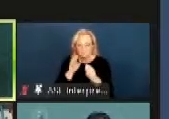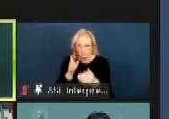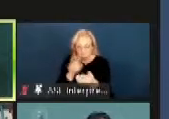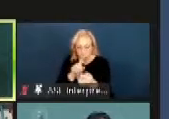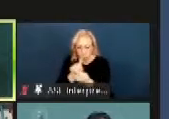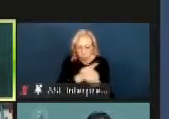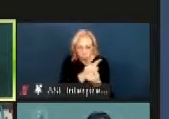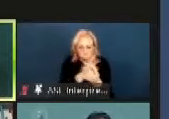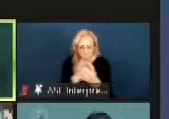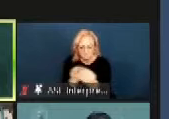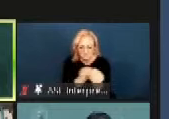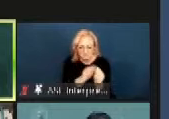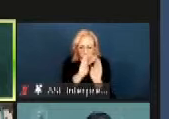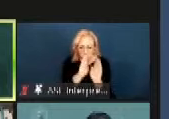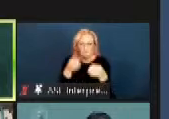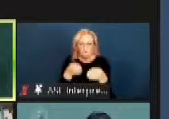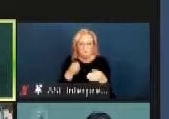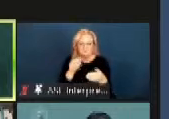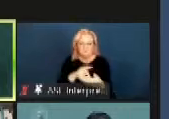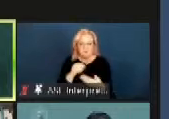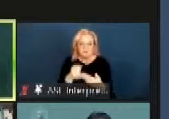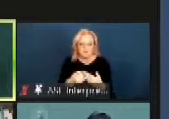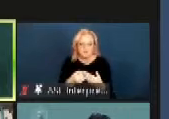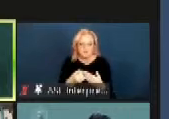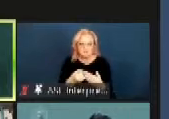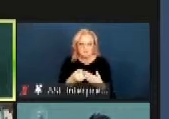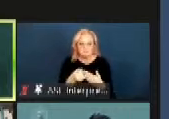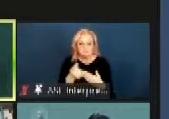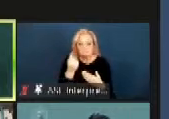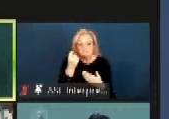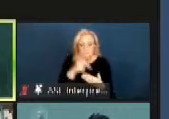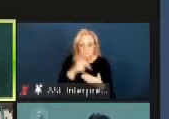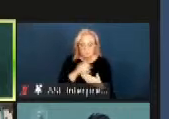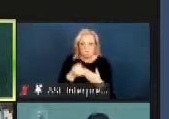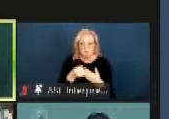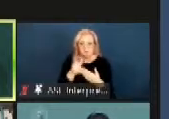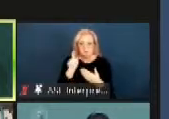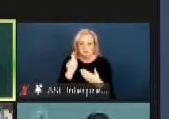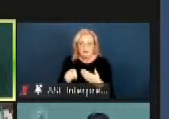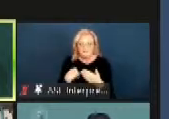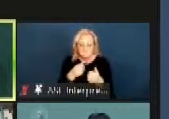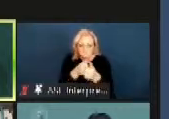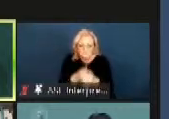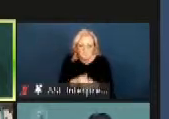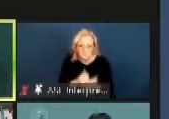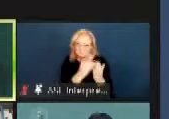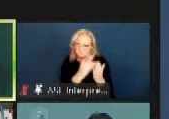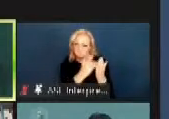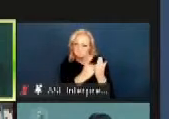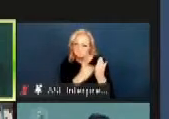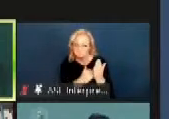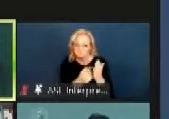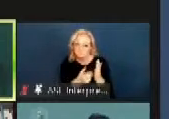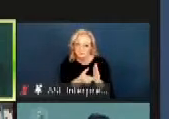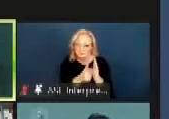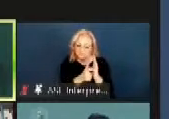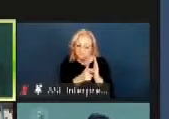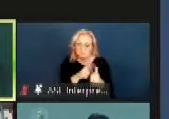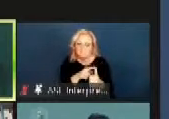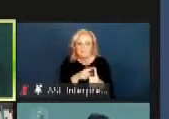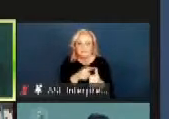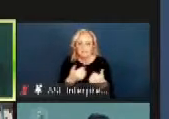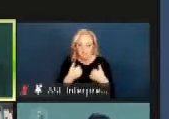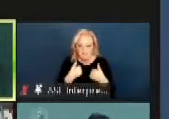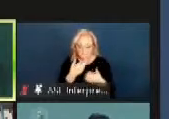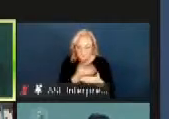project. It's important to note that the projects selected had to be done within a certain set of criteria, including within existing resources,